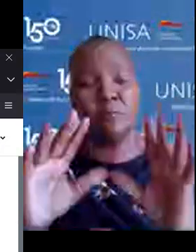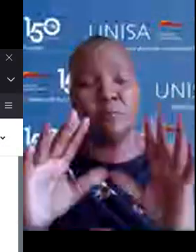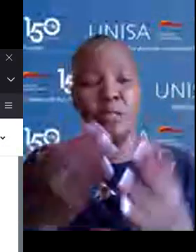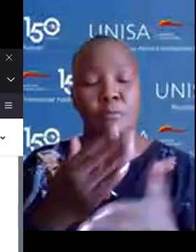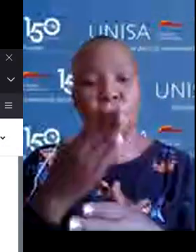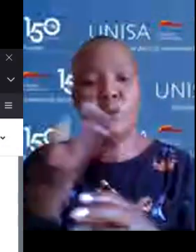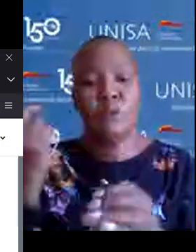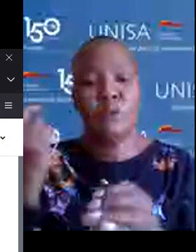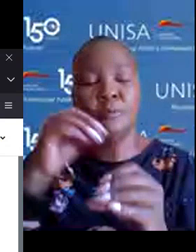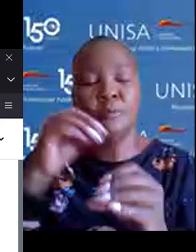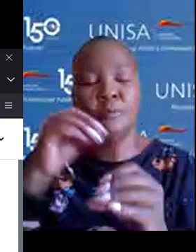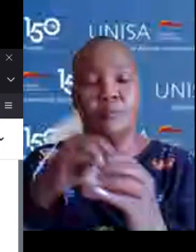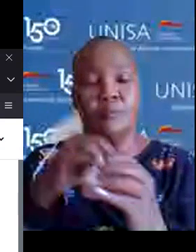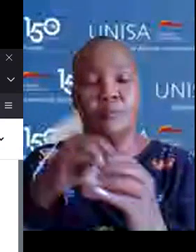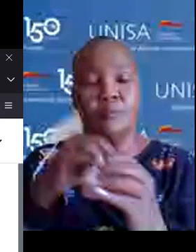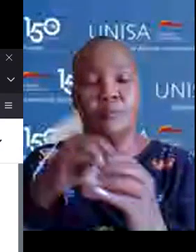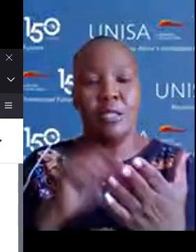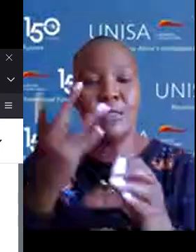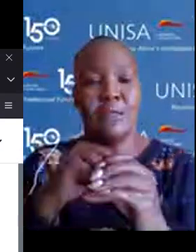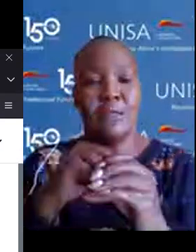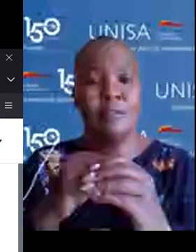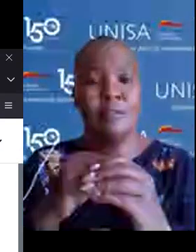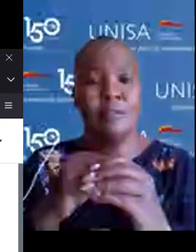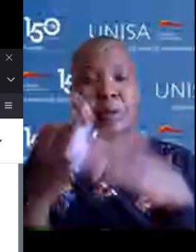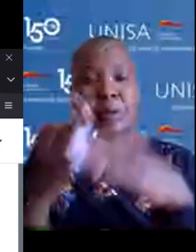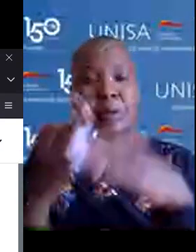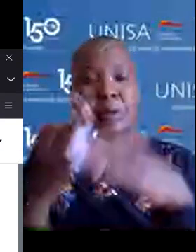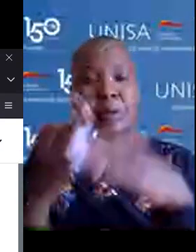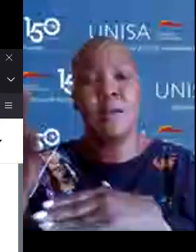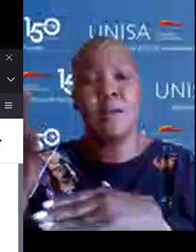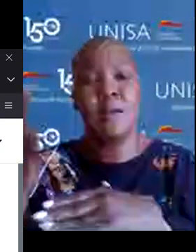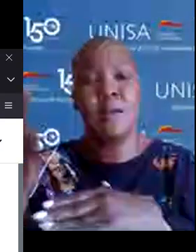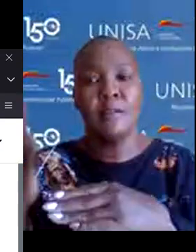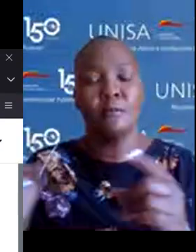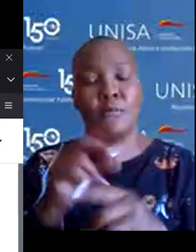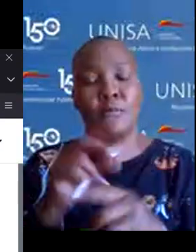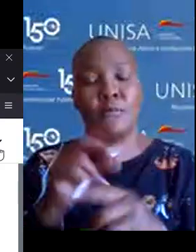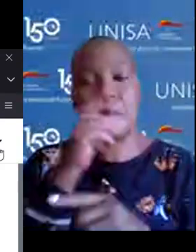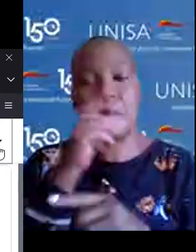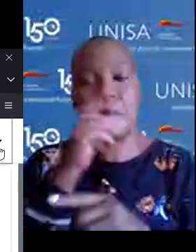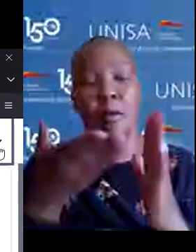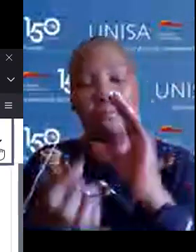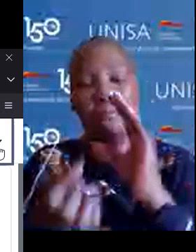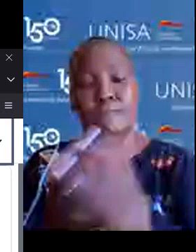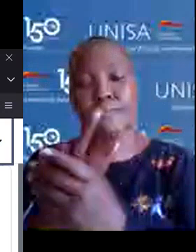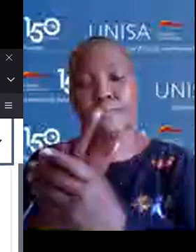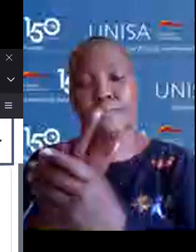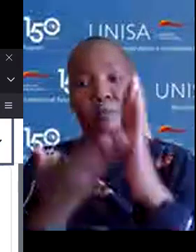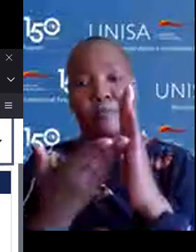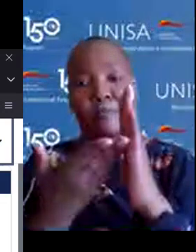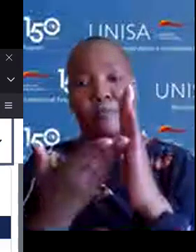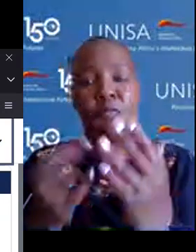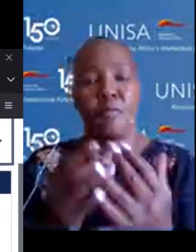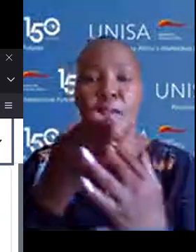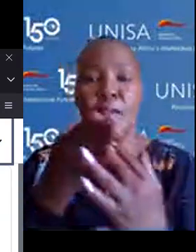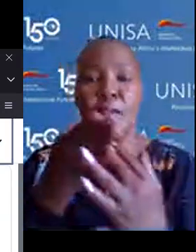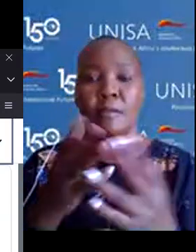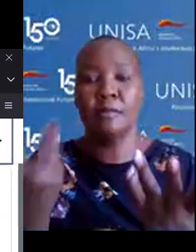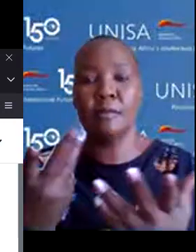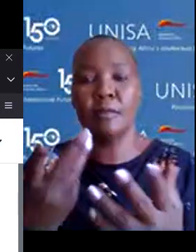So at the top right, your credentials must show here that you are logged in. So you must be able to clearly view